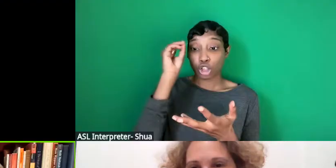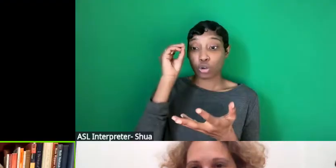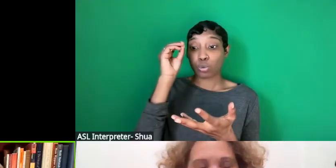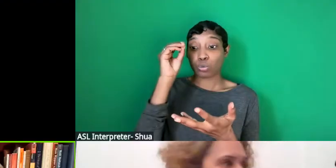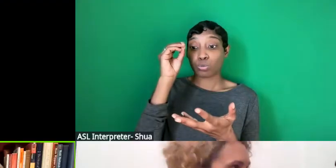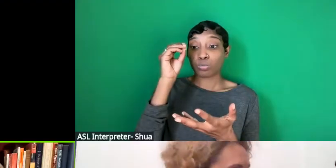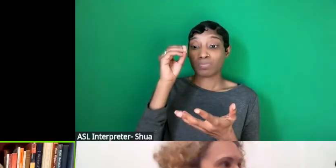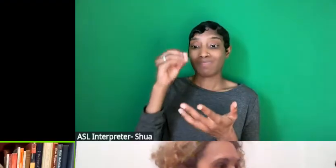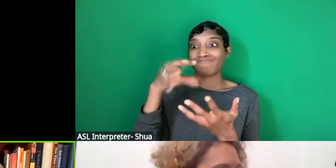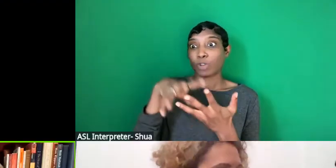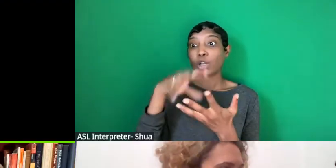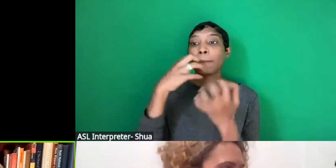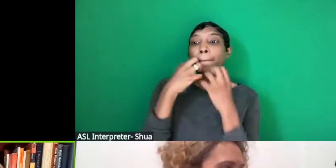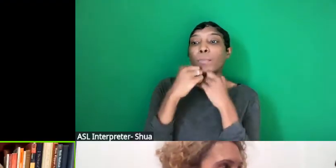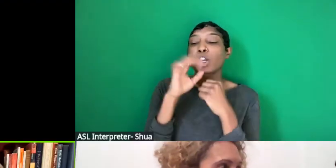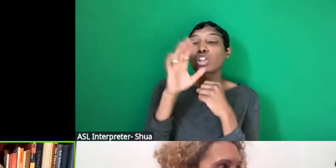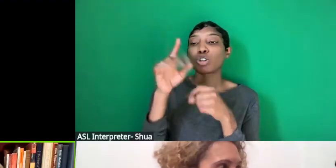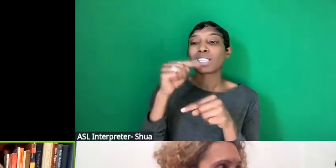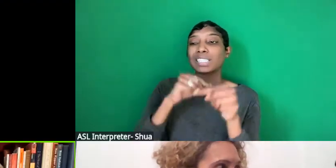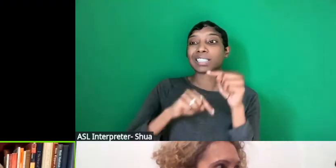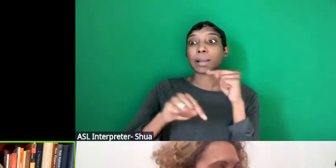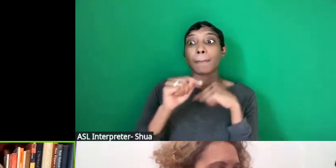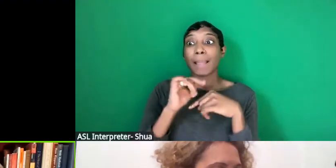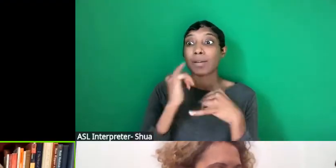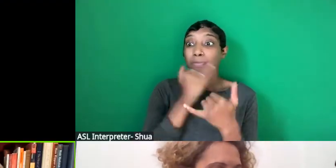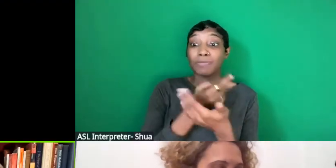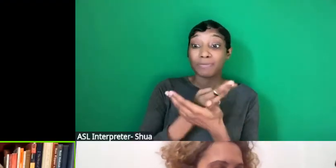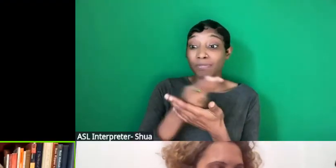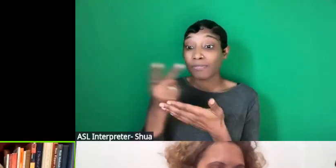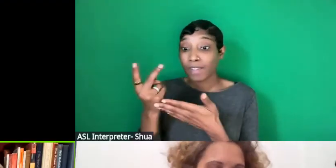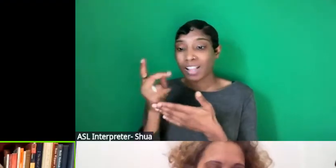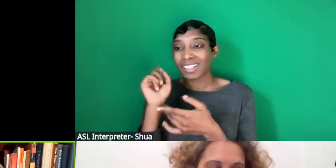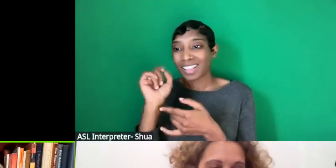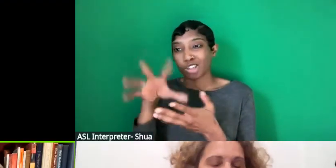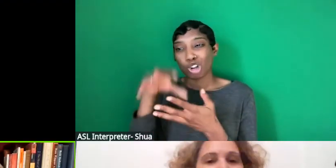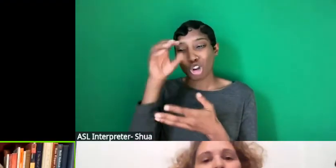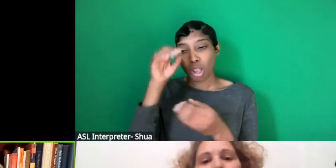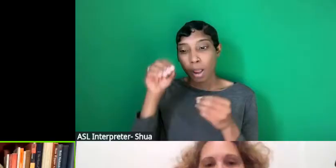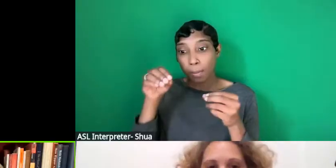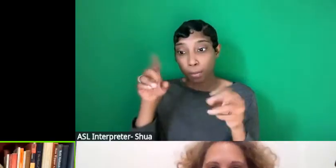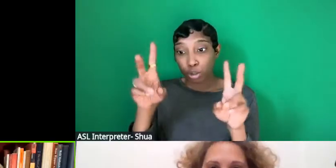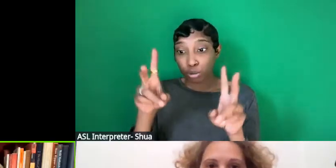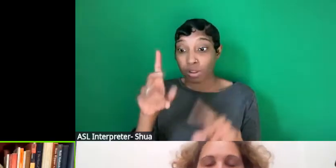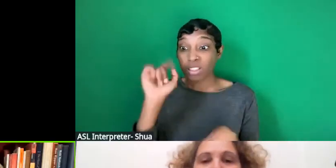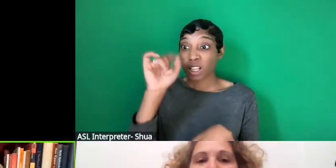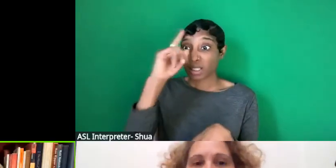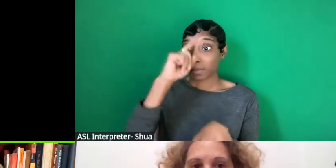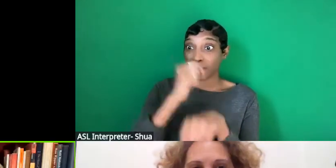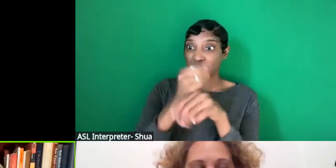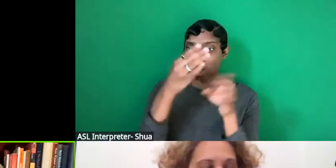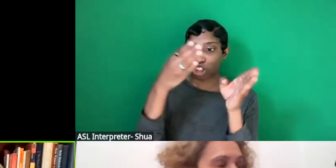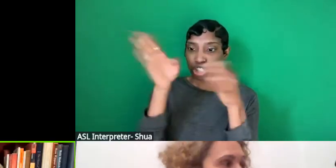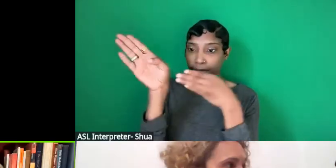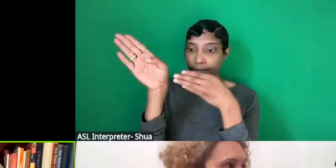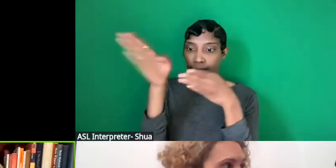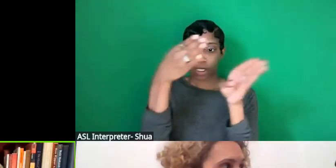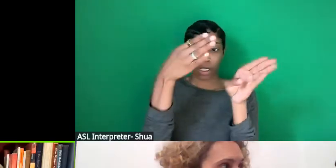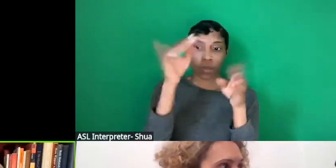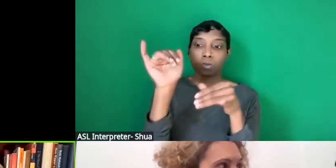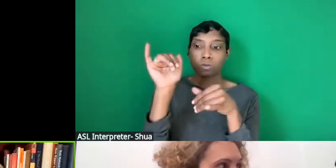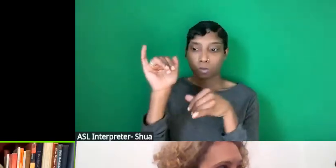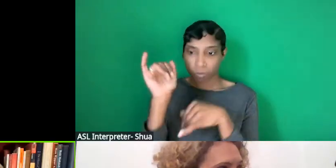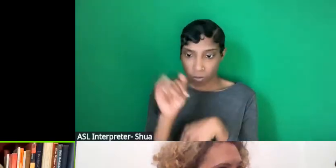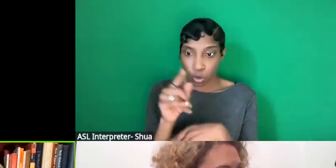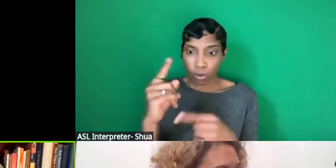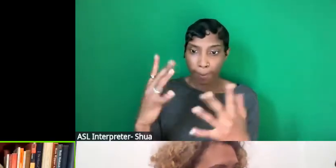shift. Praise effort in other people, like your children, not their talent. So for example, you